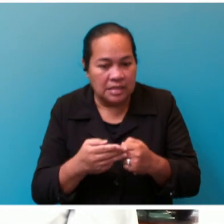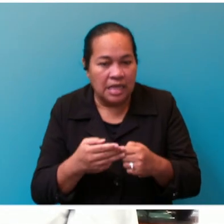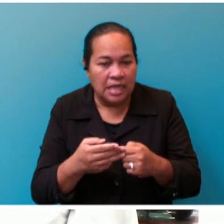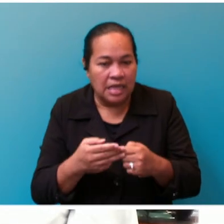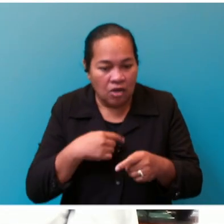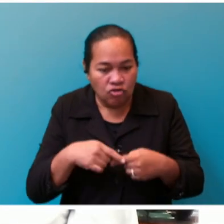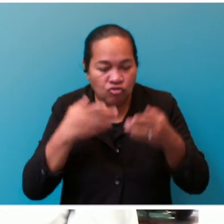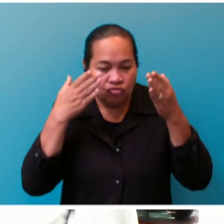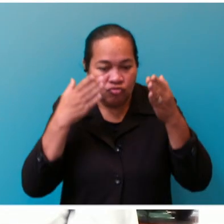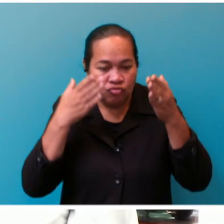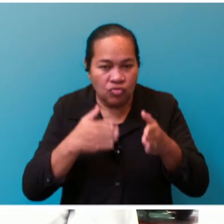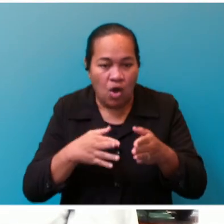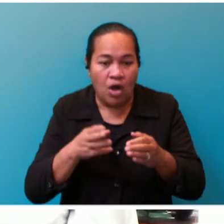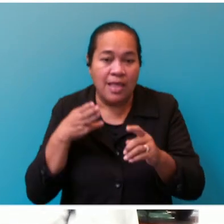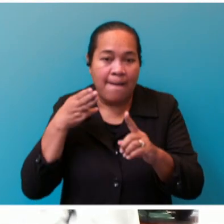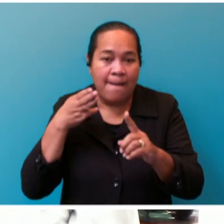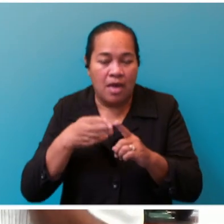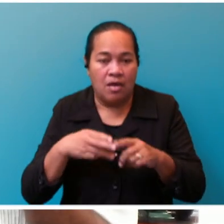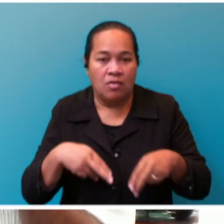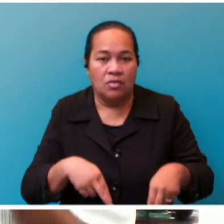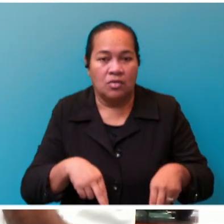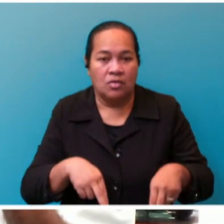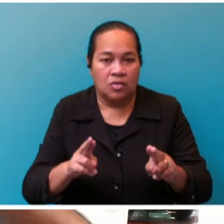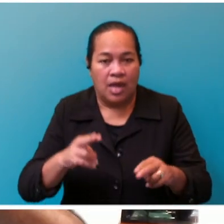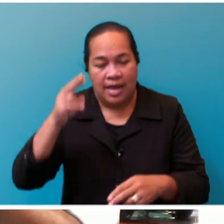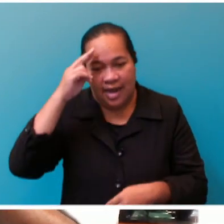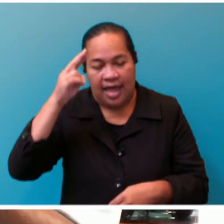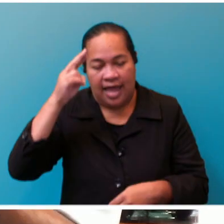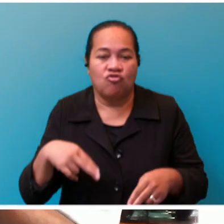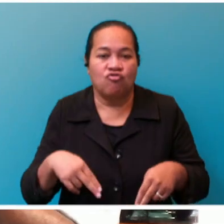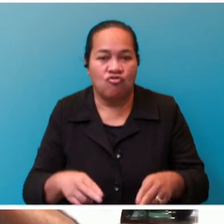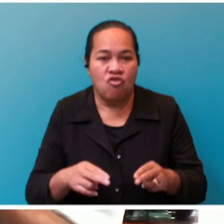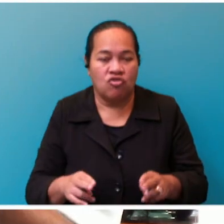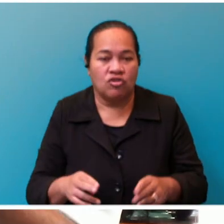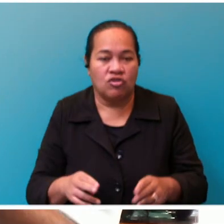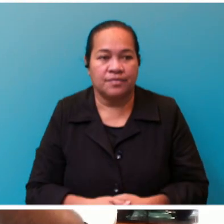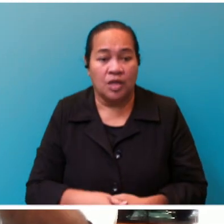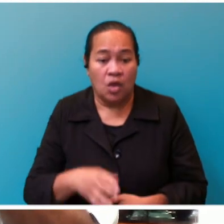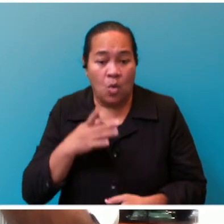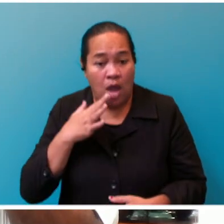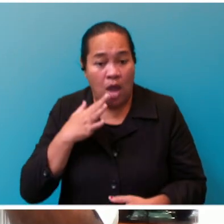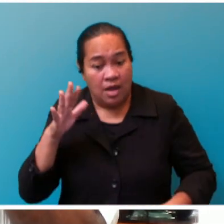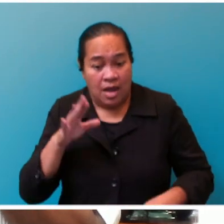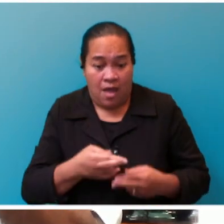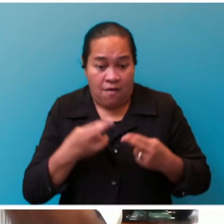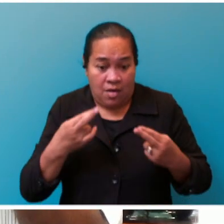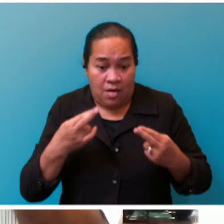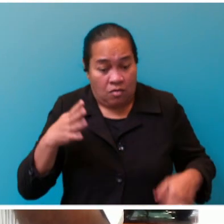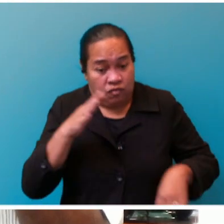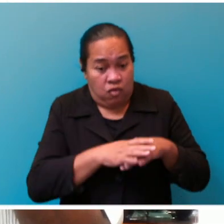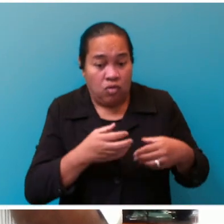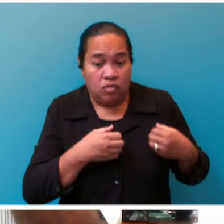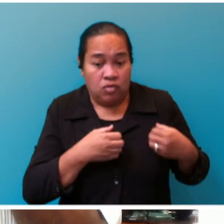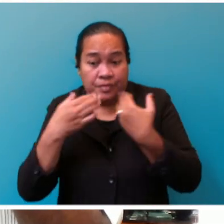existing and expansion national road infrastructure. Once fully resourced, the PWD